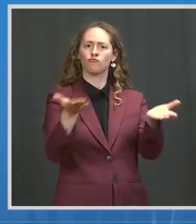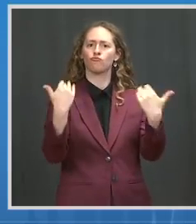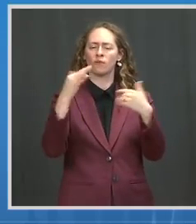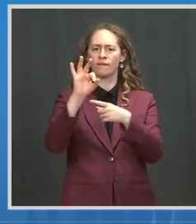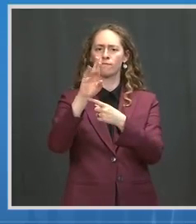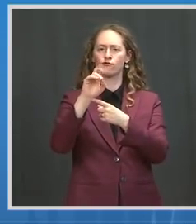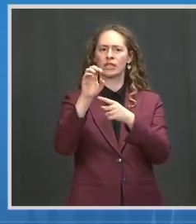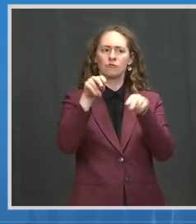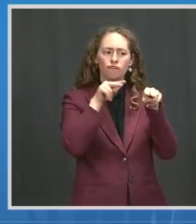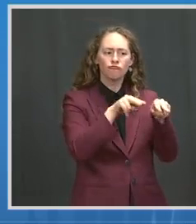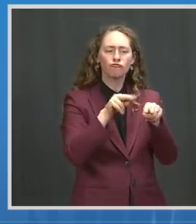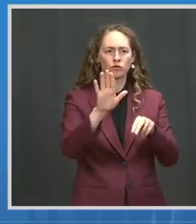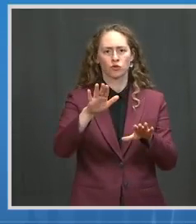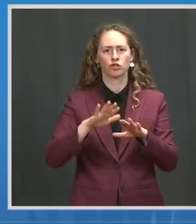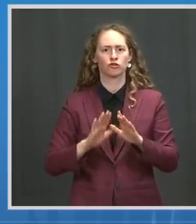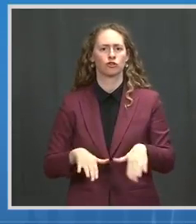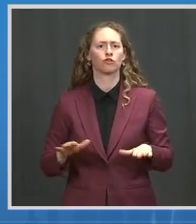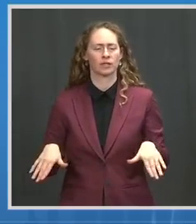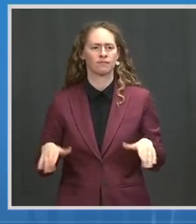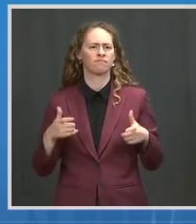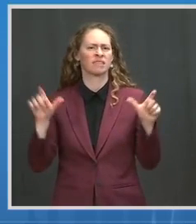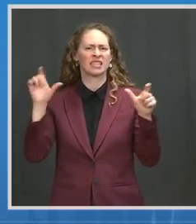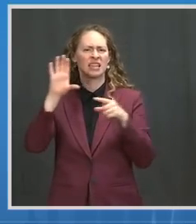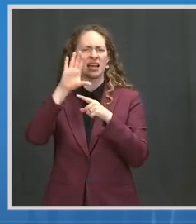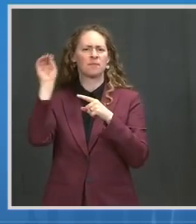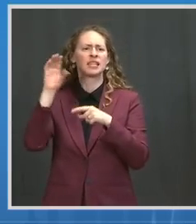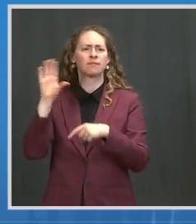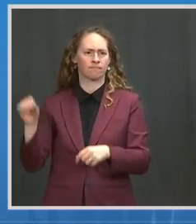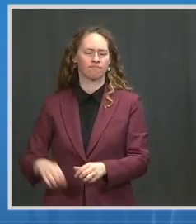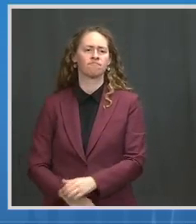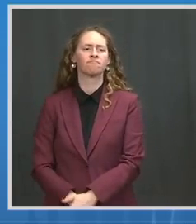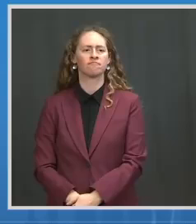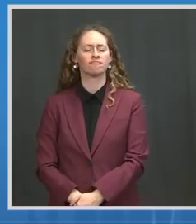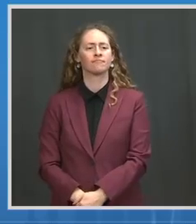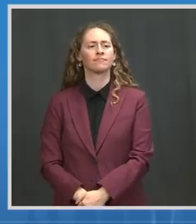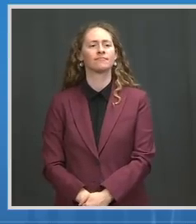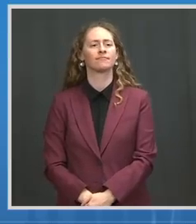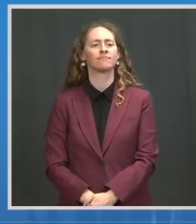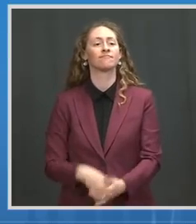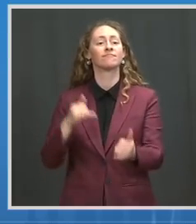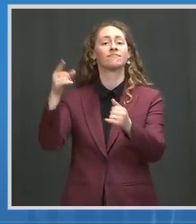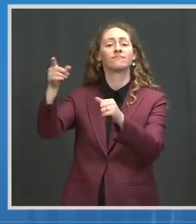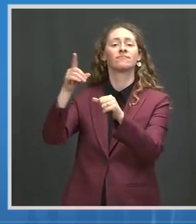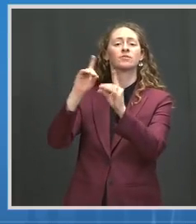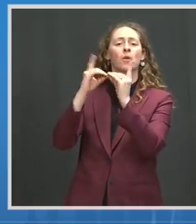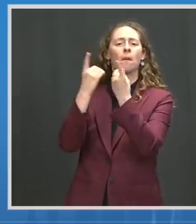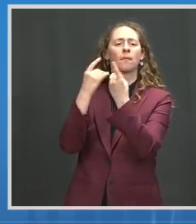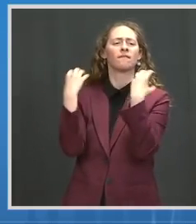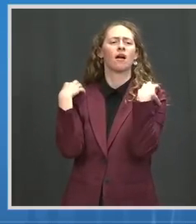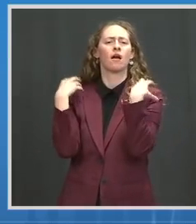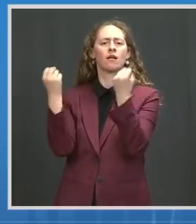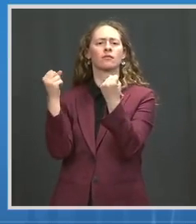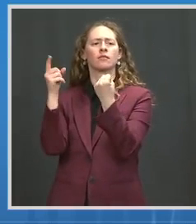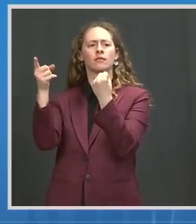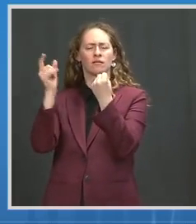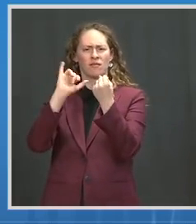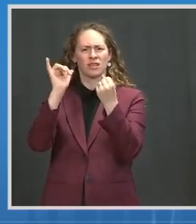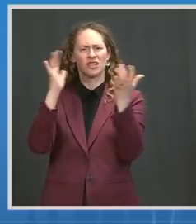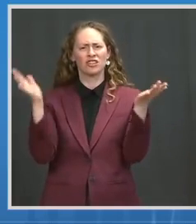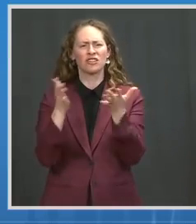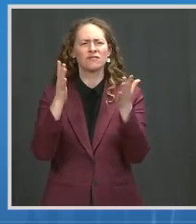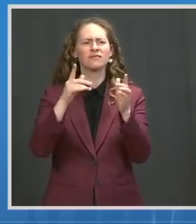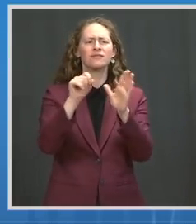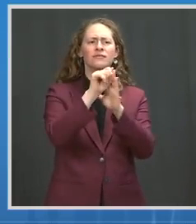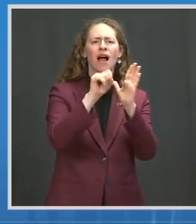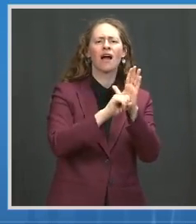vaccination. The Department of Health and Human Services also issued guidance encouraging all states to use funding from the